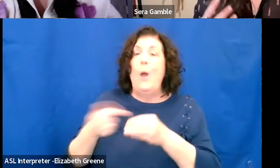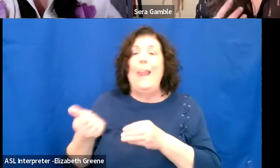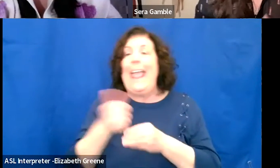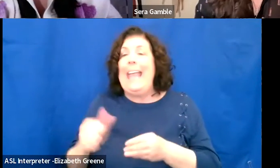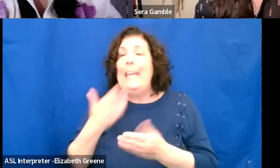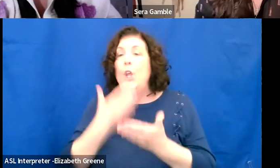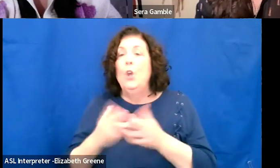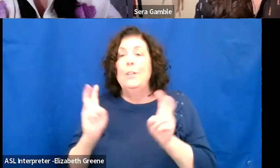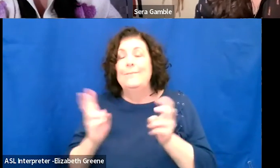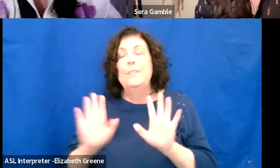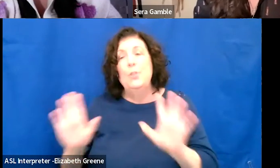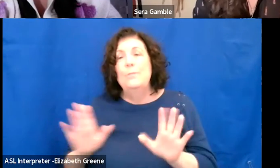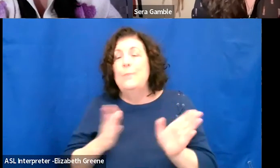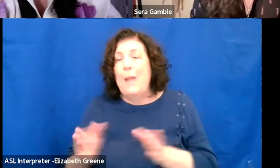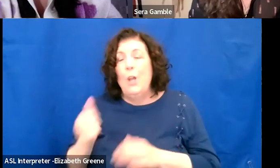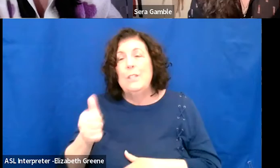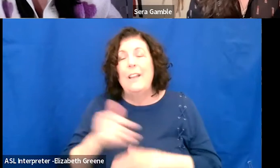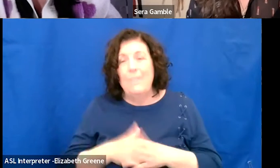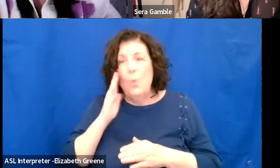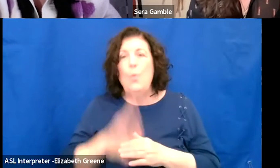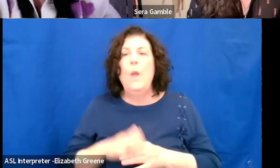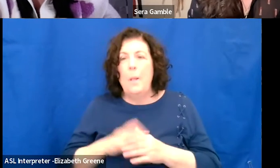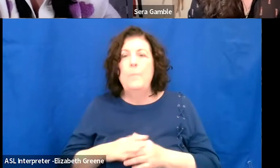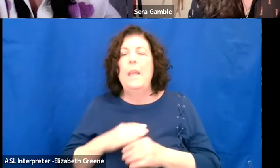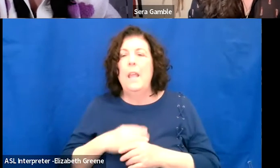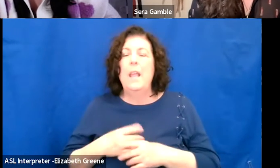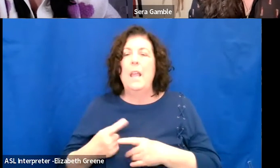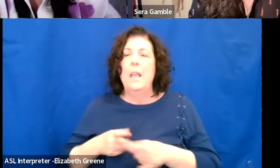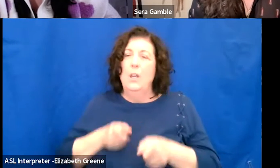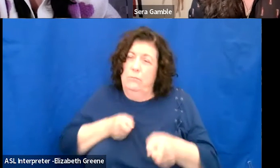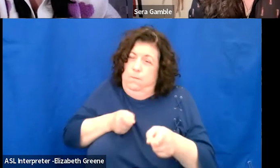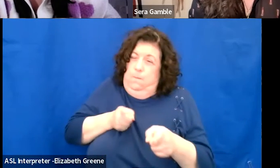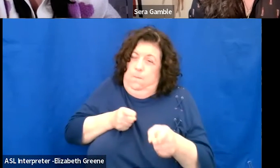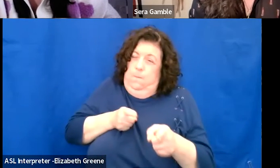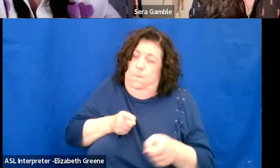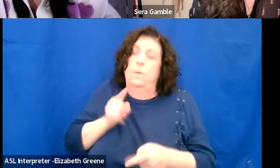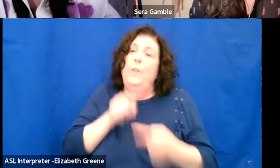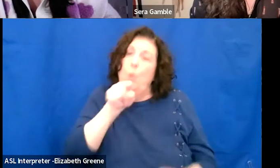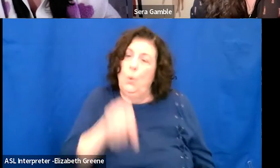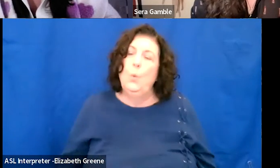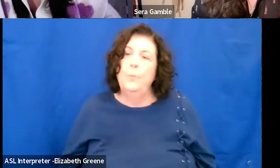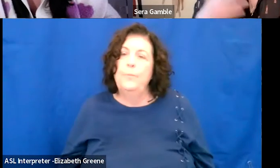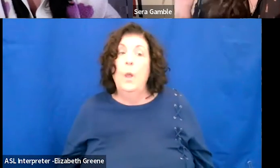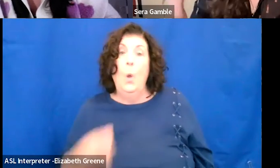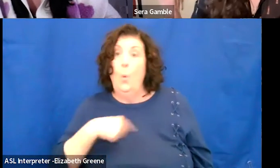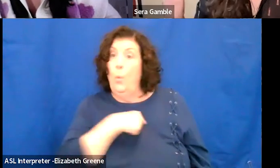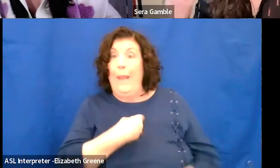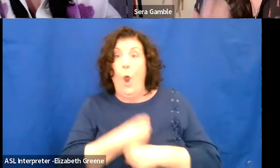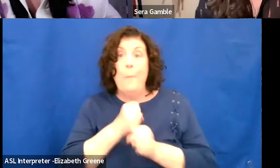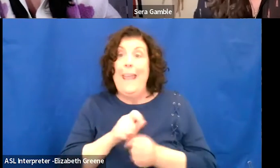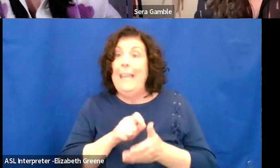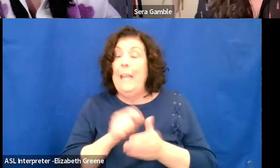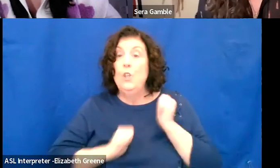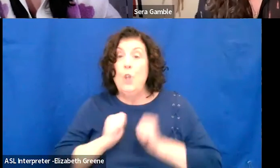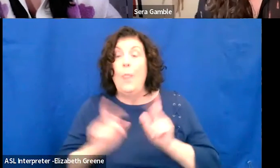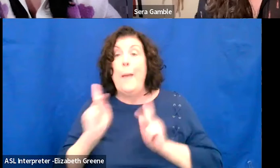every now and again, it's sort of like, yeah, but we're making a show that's talking about some people are going to have opinions about. And, you know, that's been true